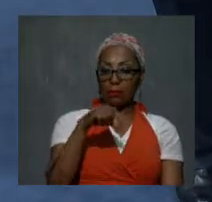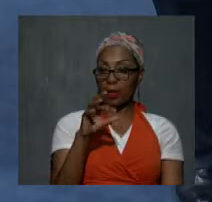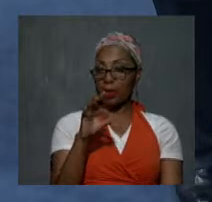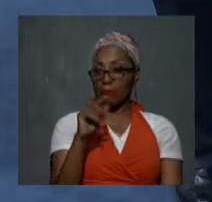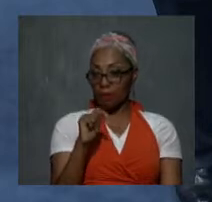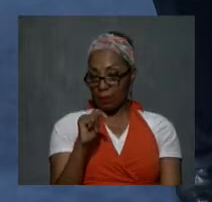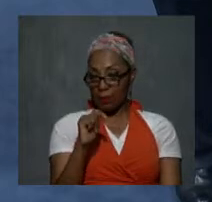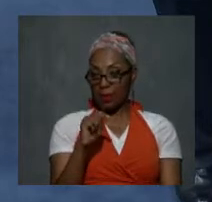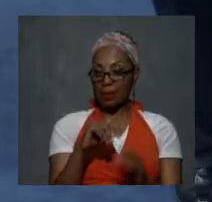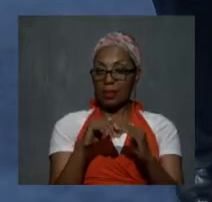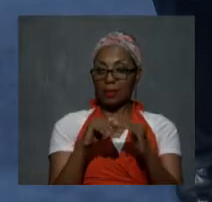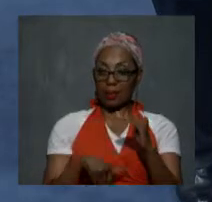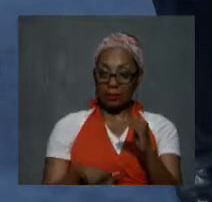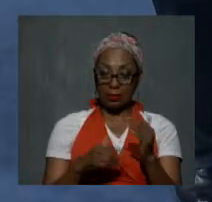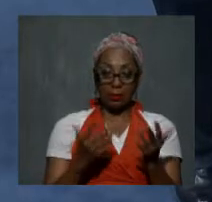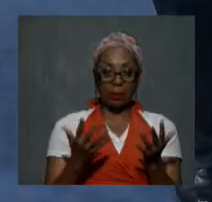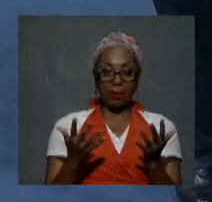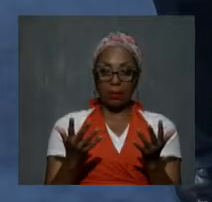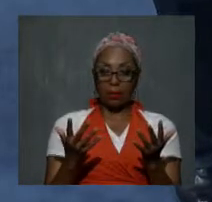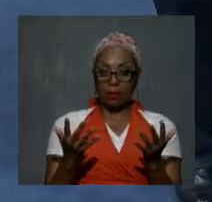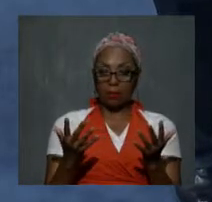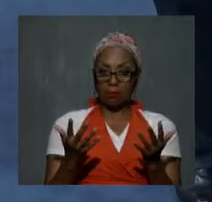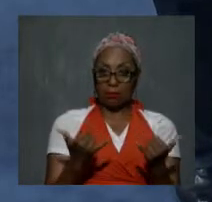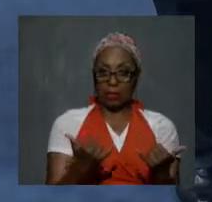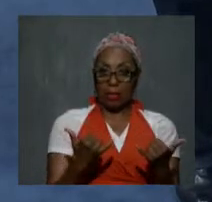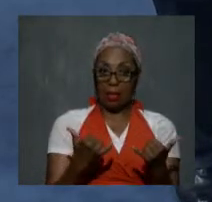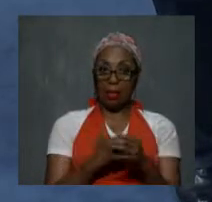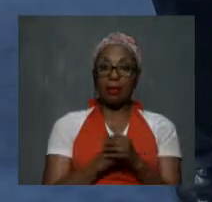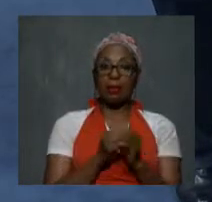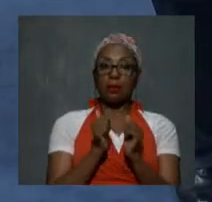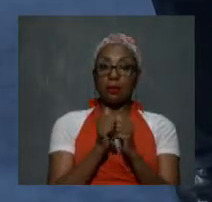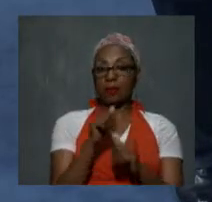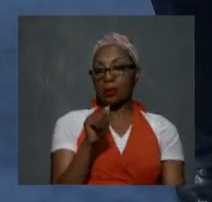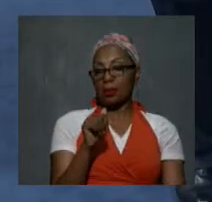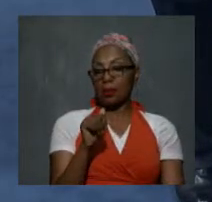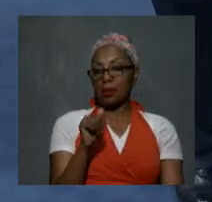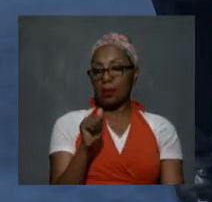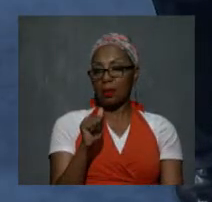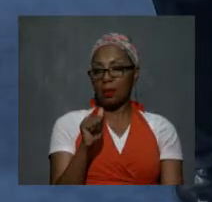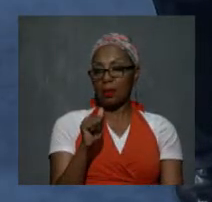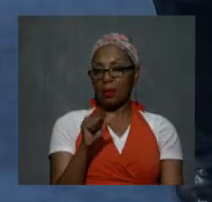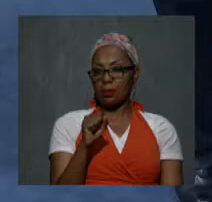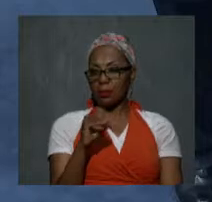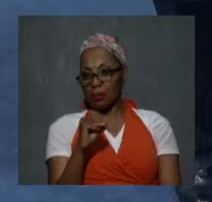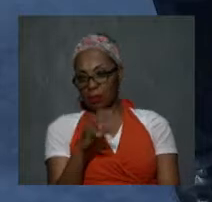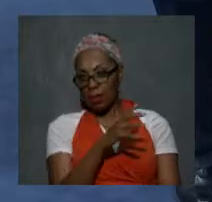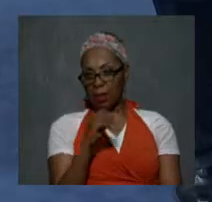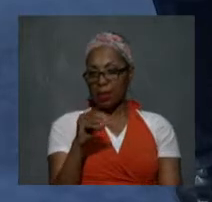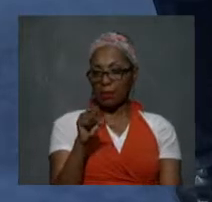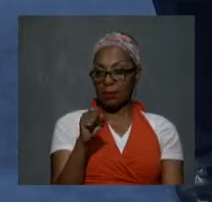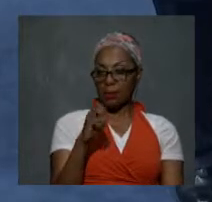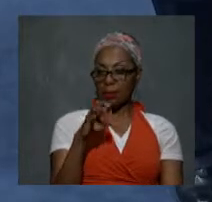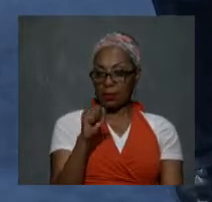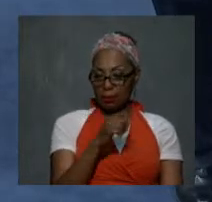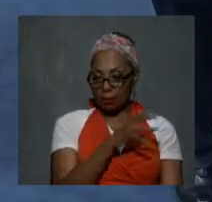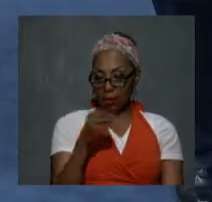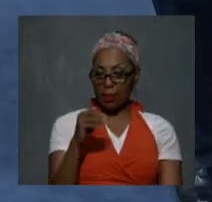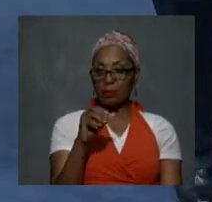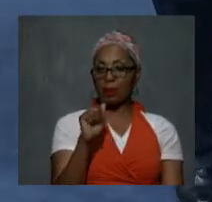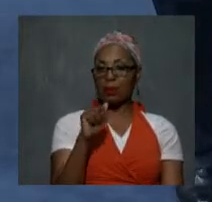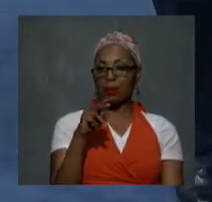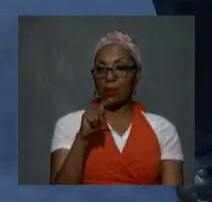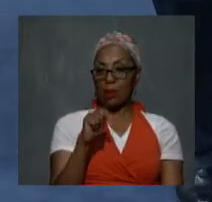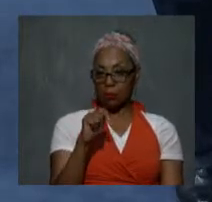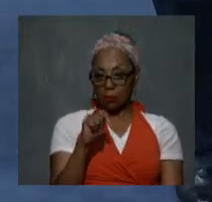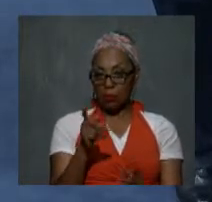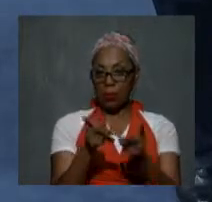It's less than what there is today with the ASO building and the Sears building and the auto center. And